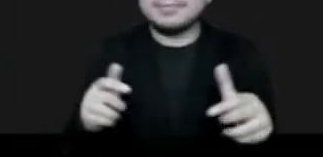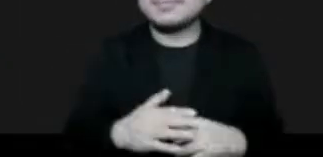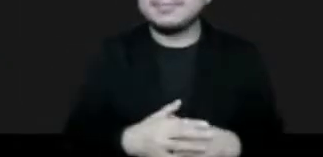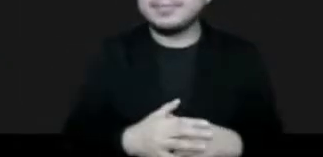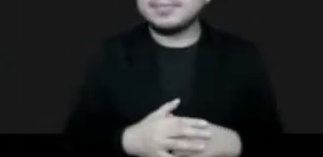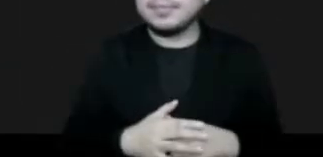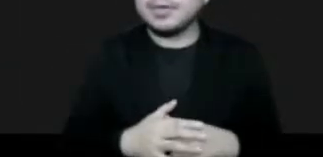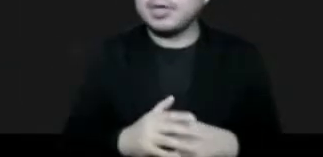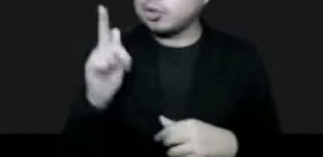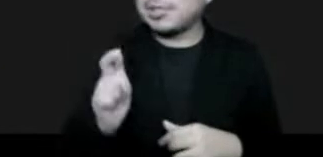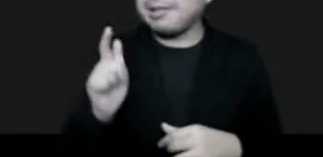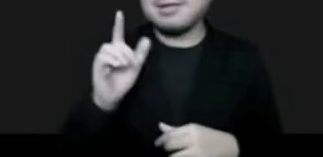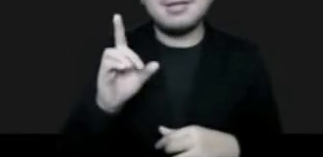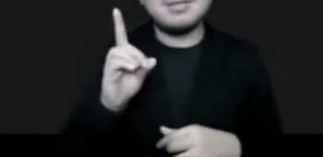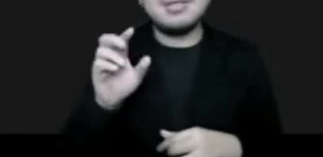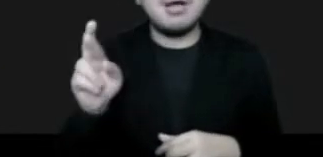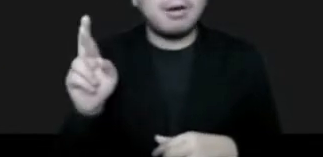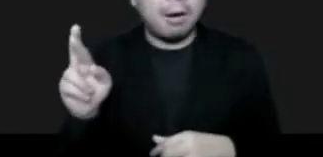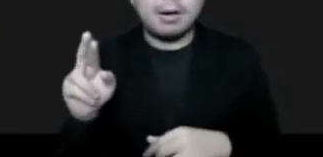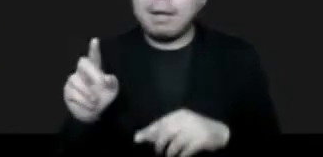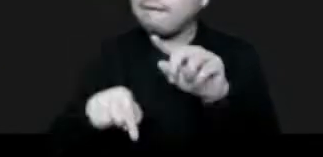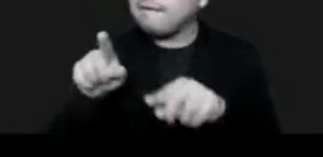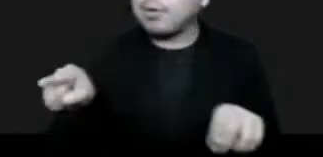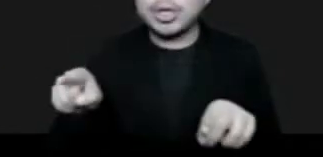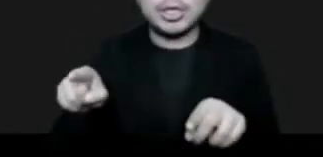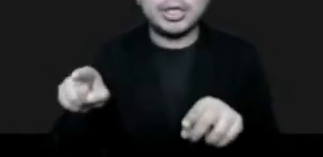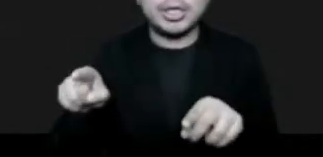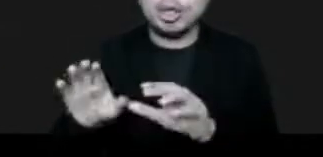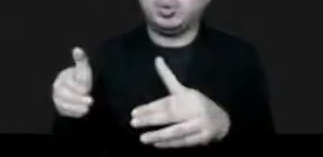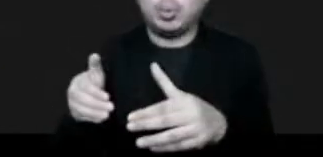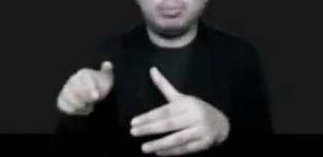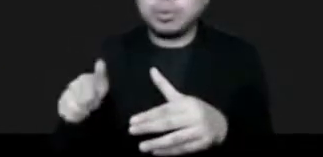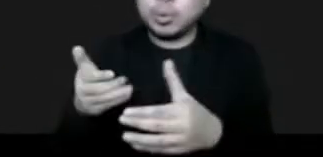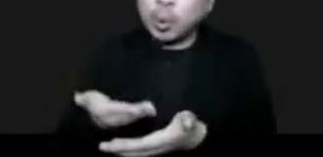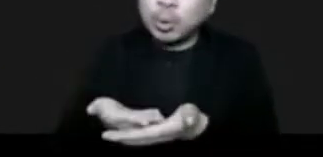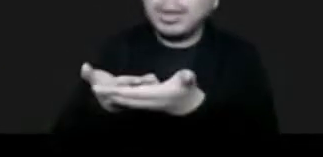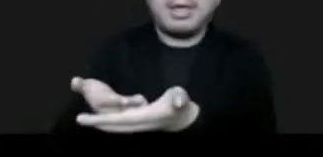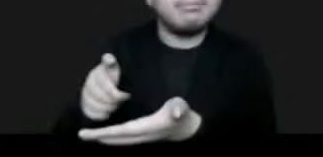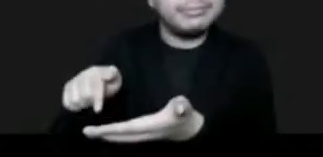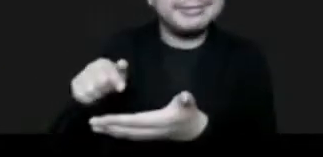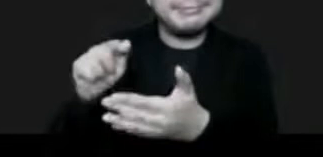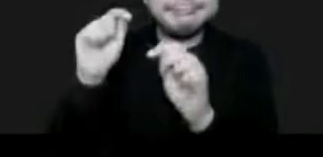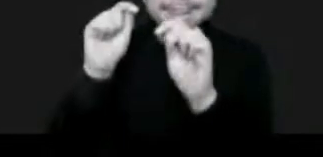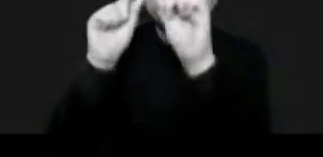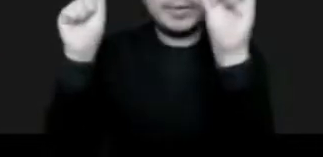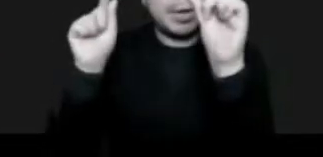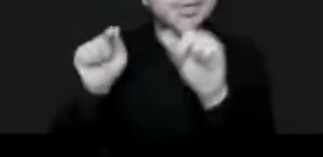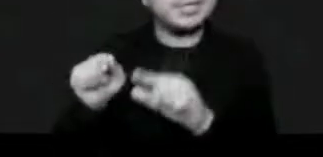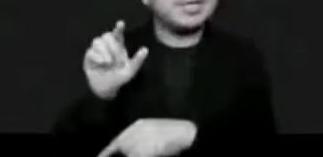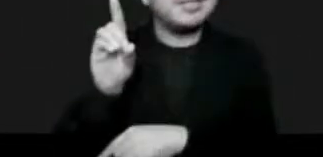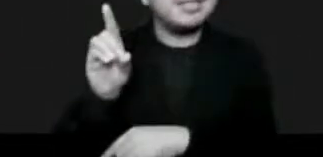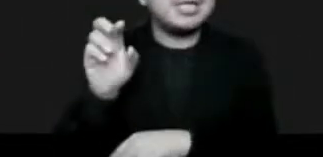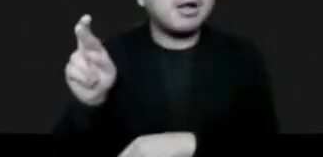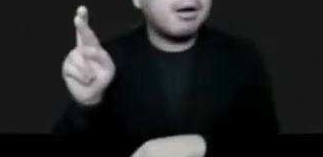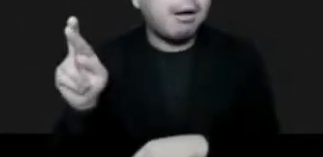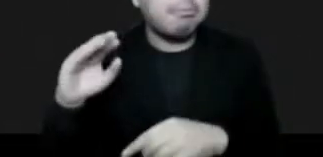to have them to raise awareness in disaster risk issues. And this is